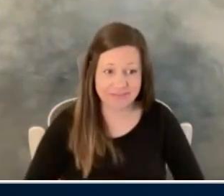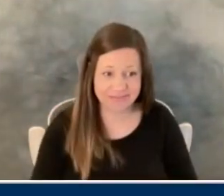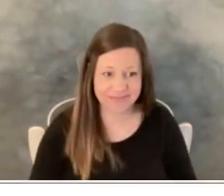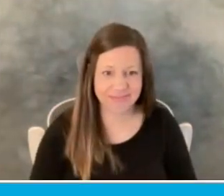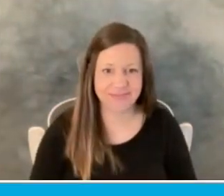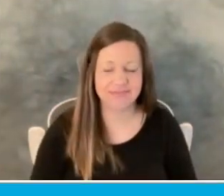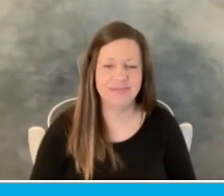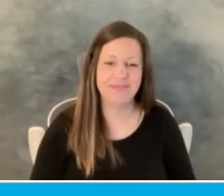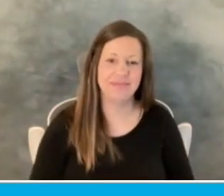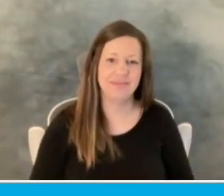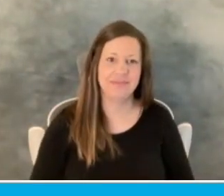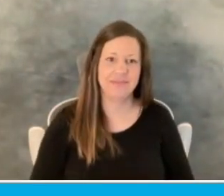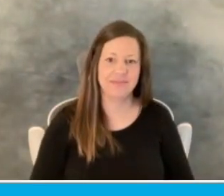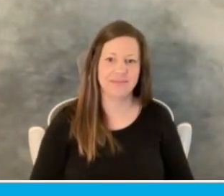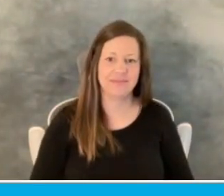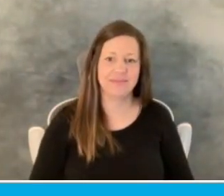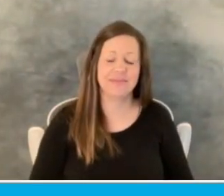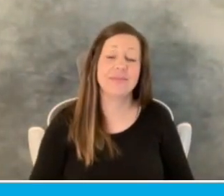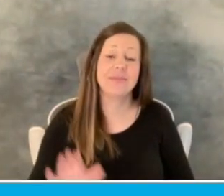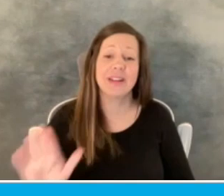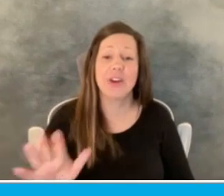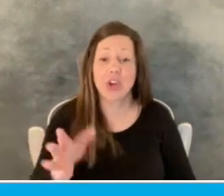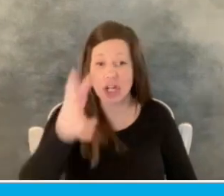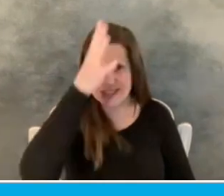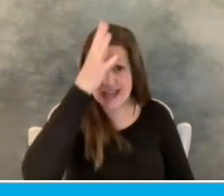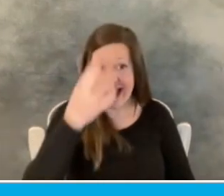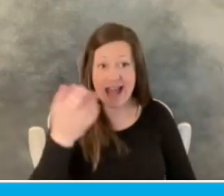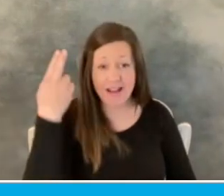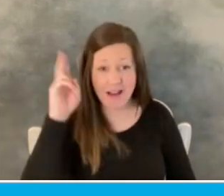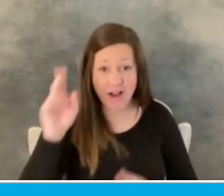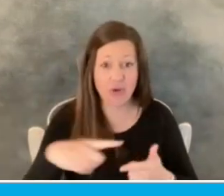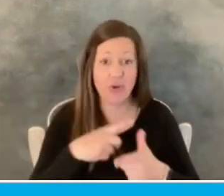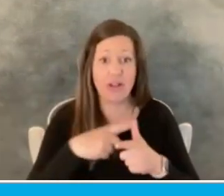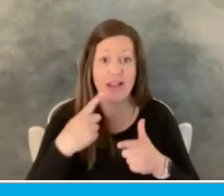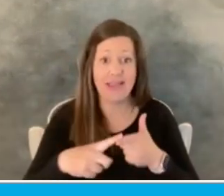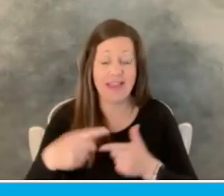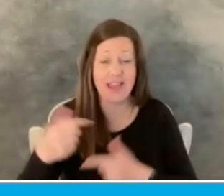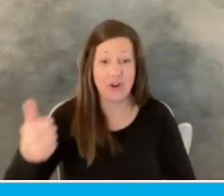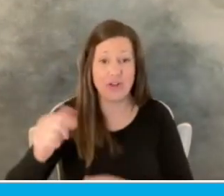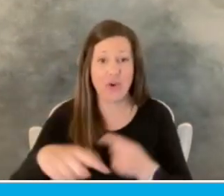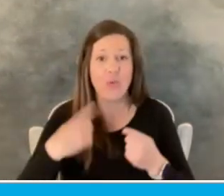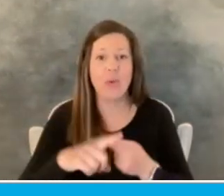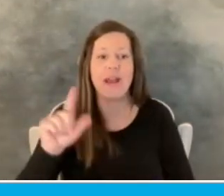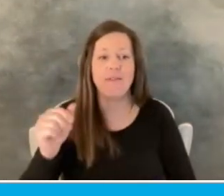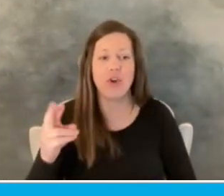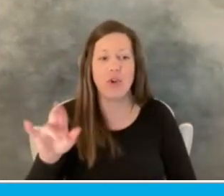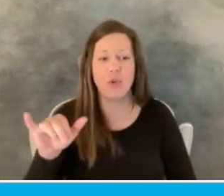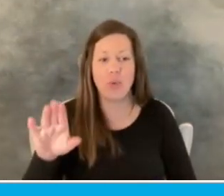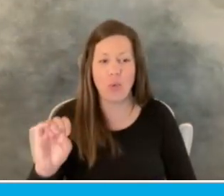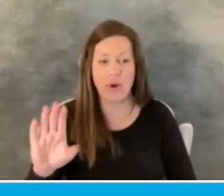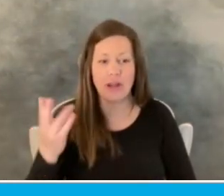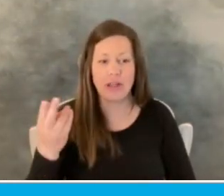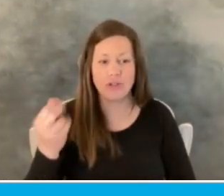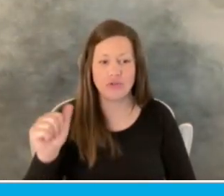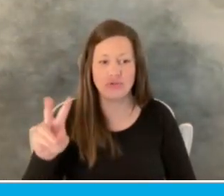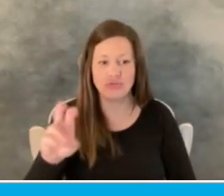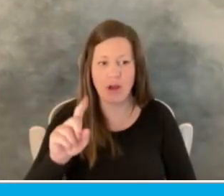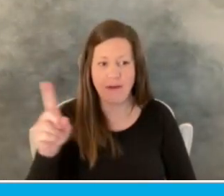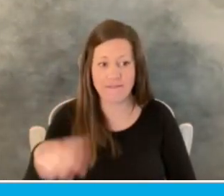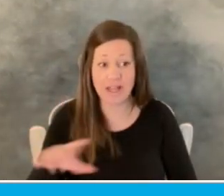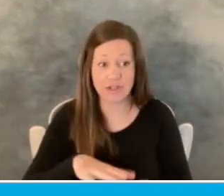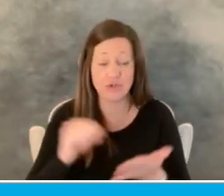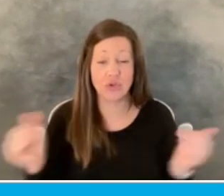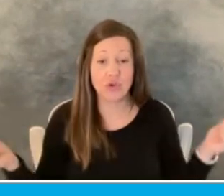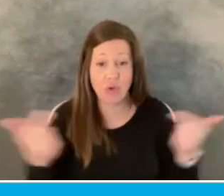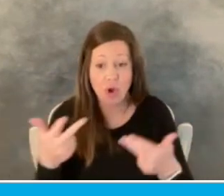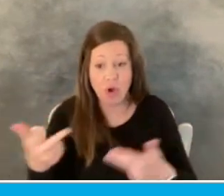Medical Update, her dad, her uncle, then herself. When Lori Chavez learned they all three shared the same cancer